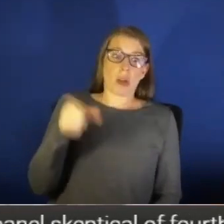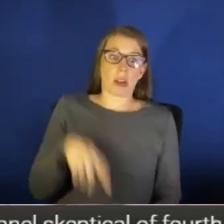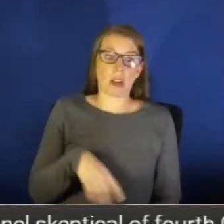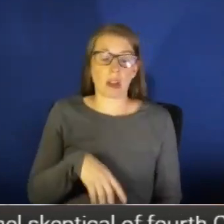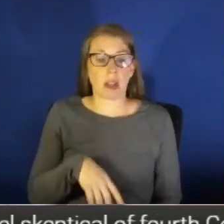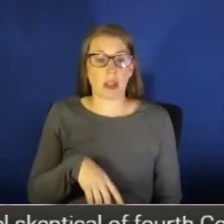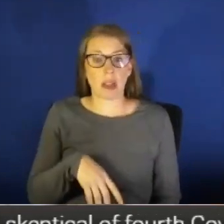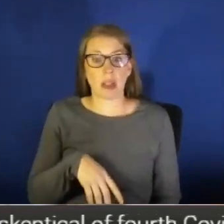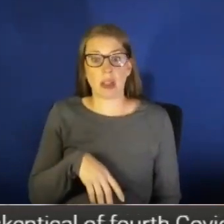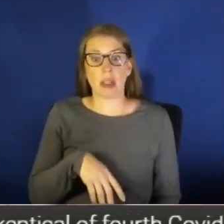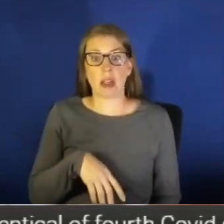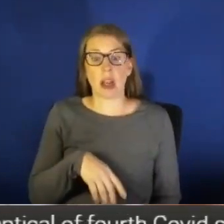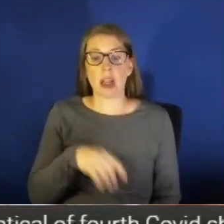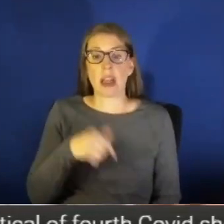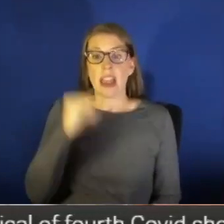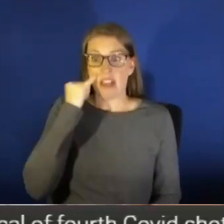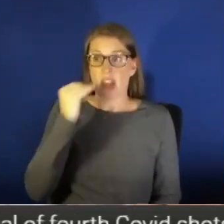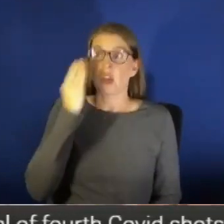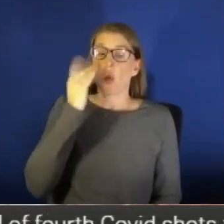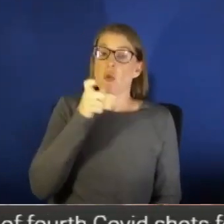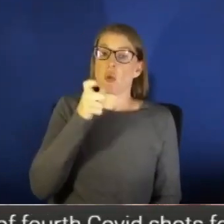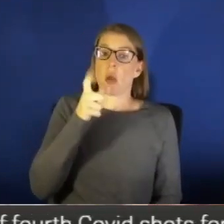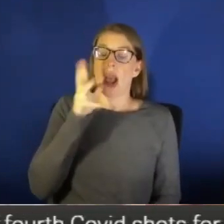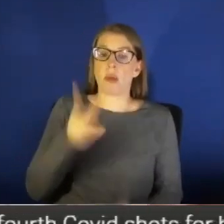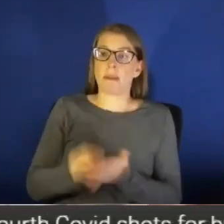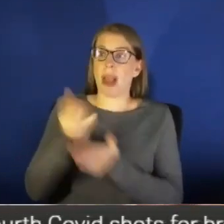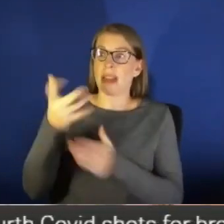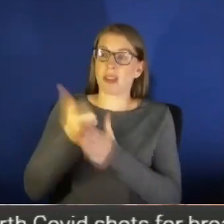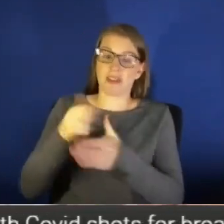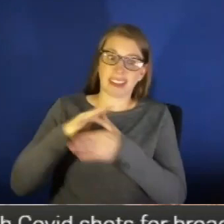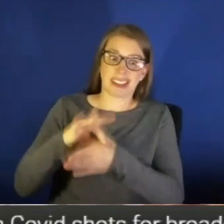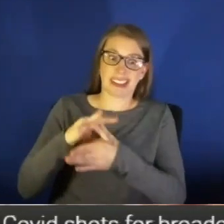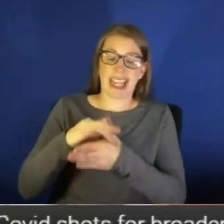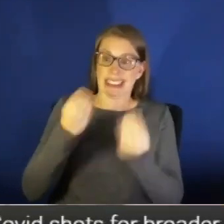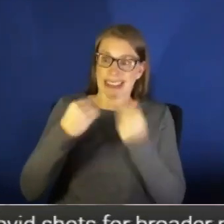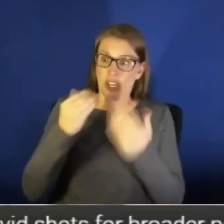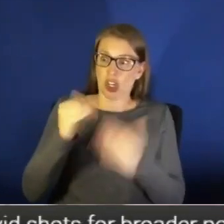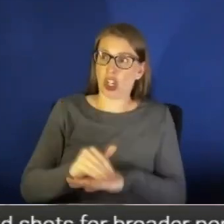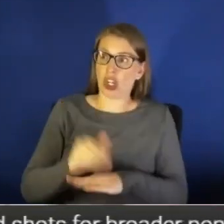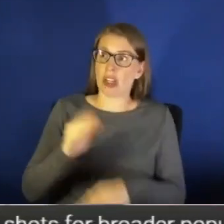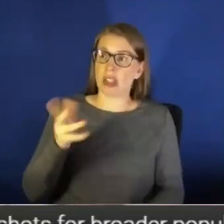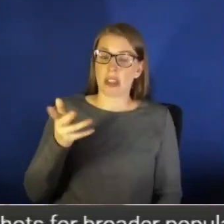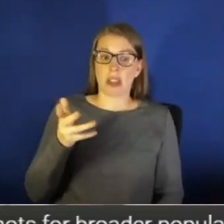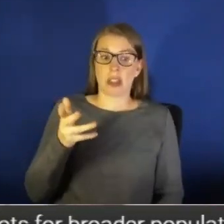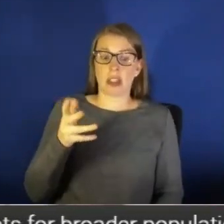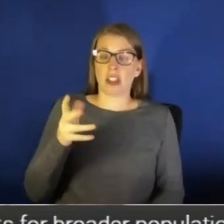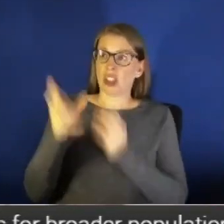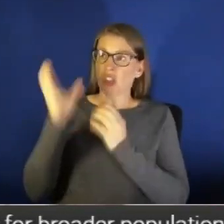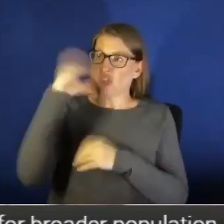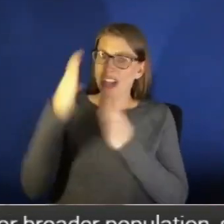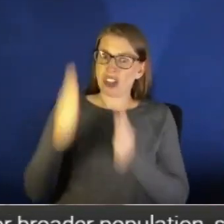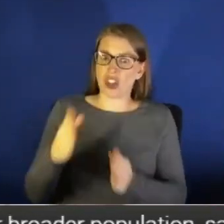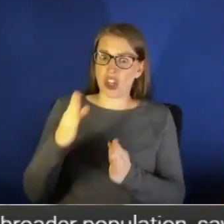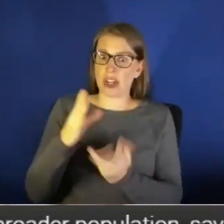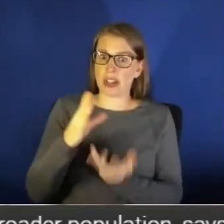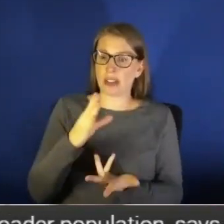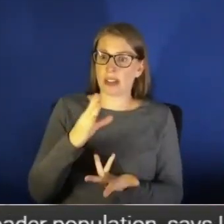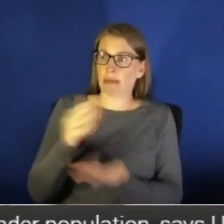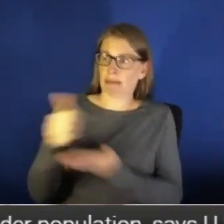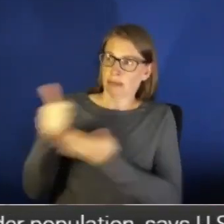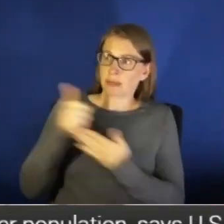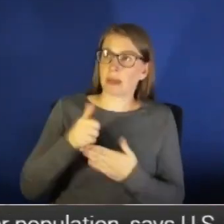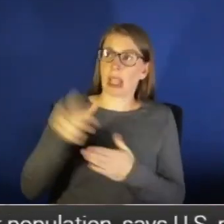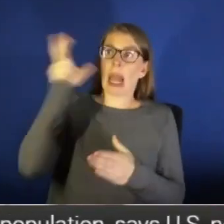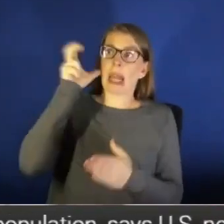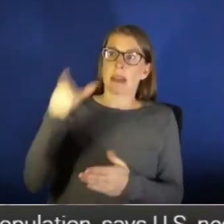guy a steak dinner, just, I guess, because it was a total stranger in my life that helped me. You see what I'm saying? Just listening to him,